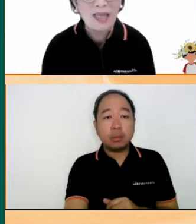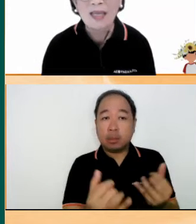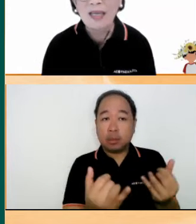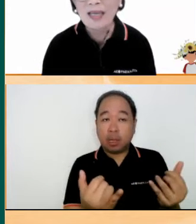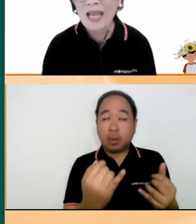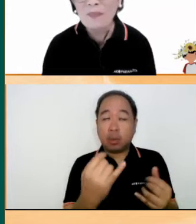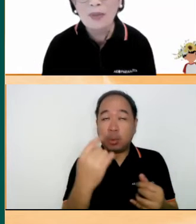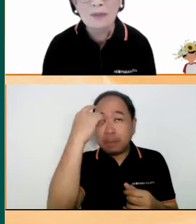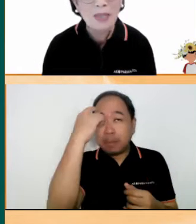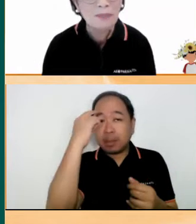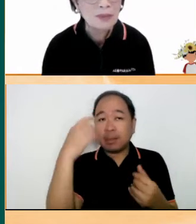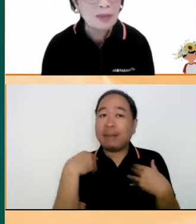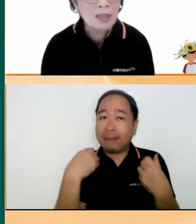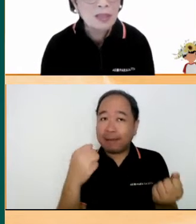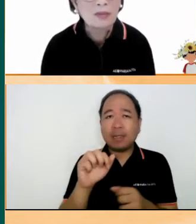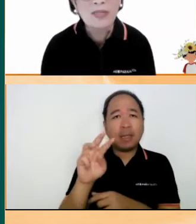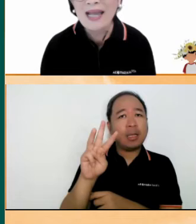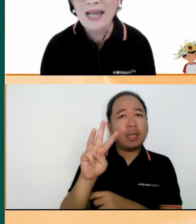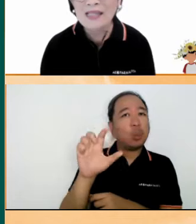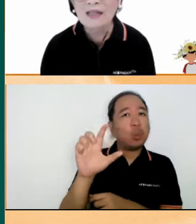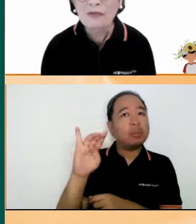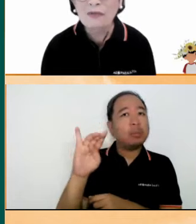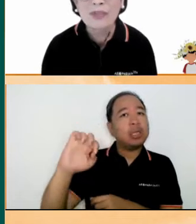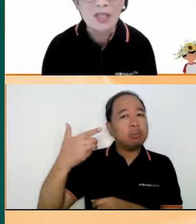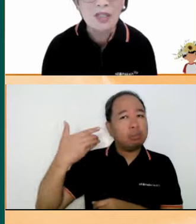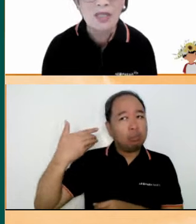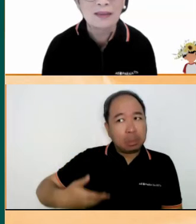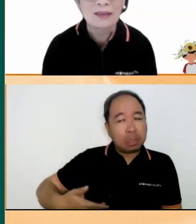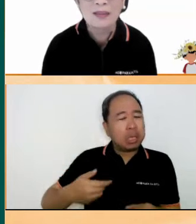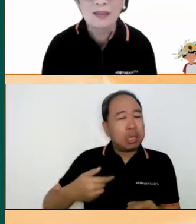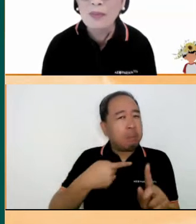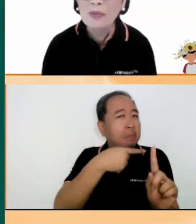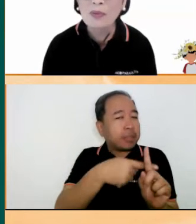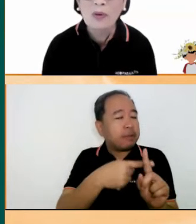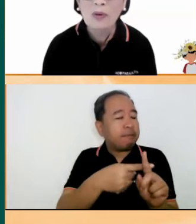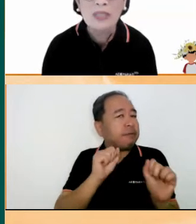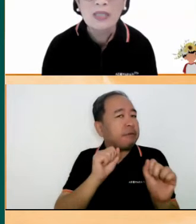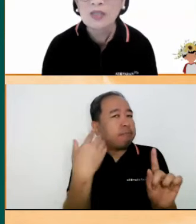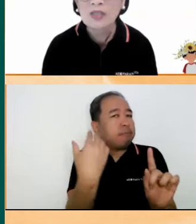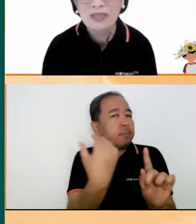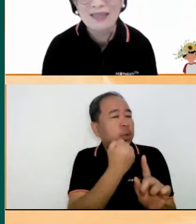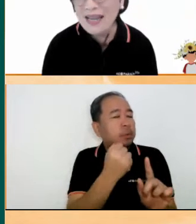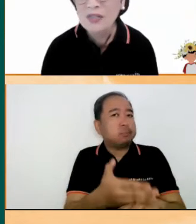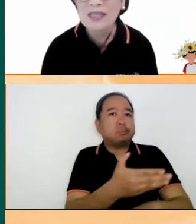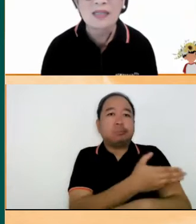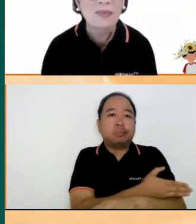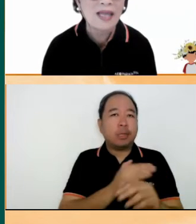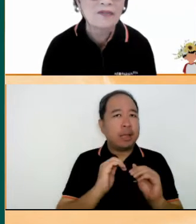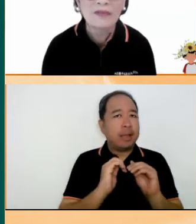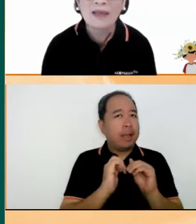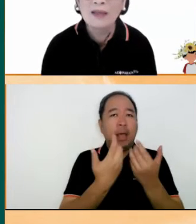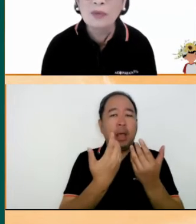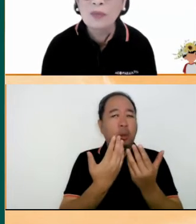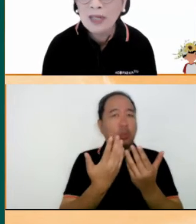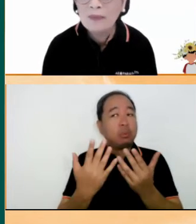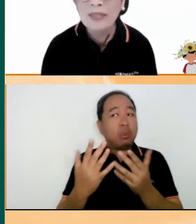well-being enable people to realize their full potential, to be able to cope with the daily stresses of life,